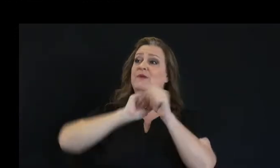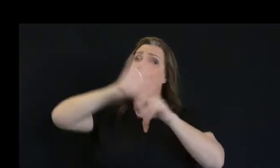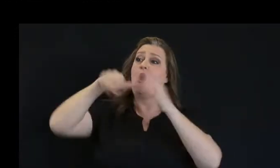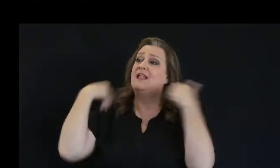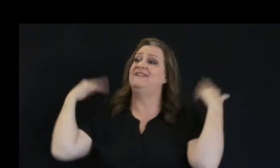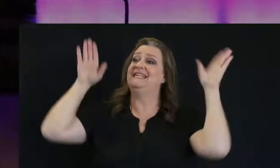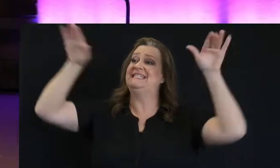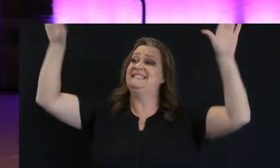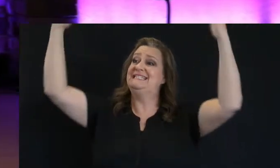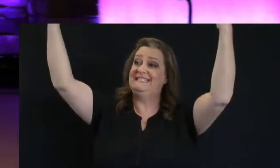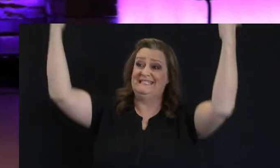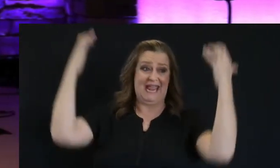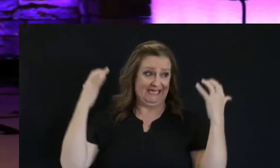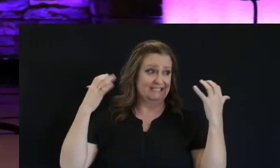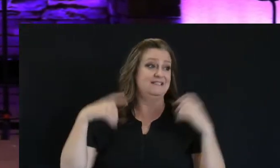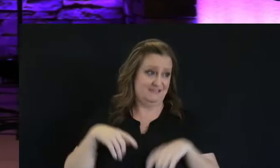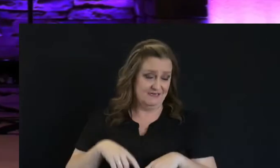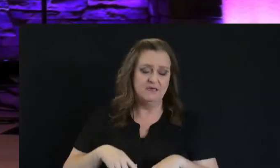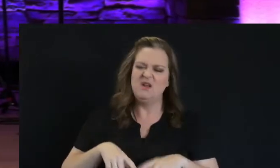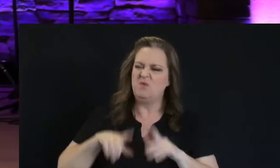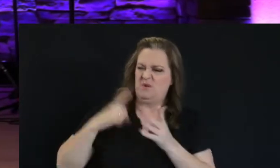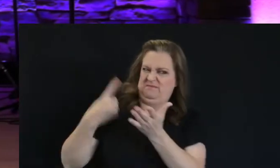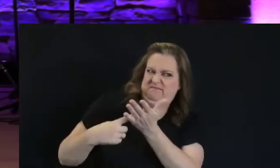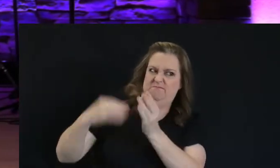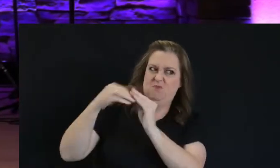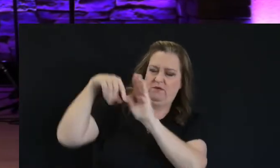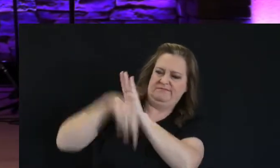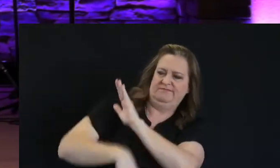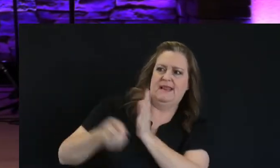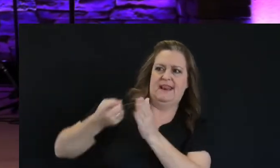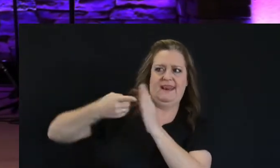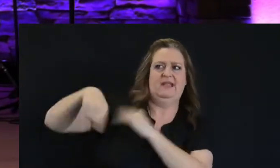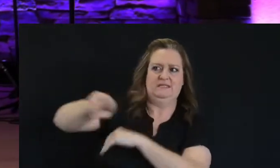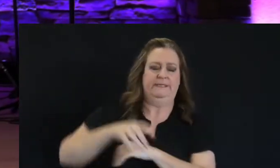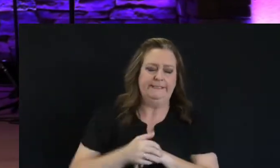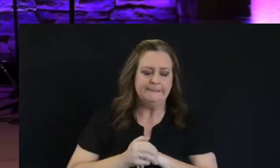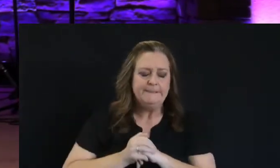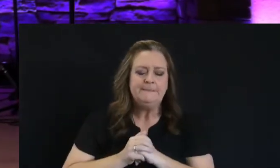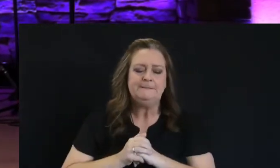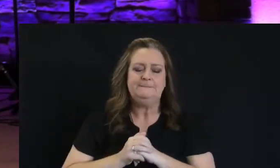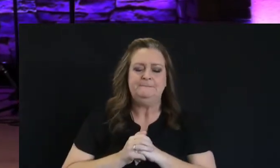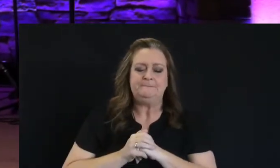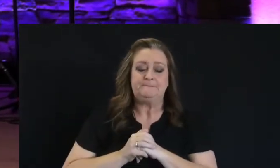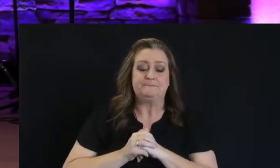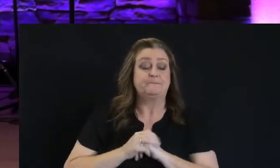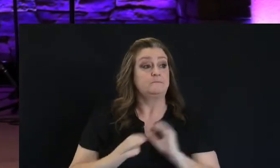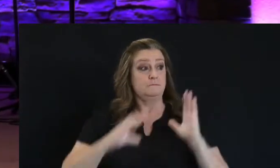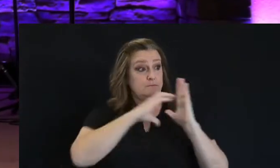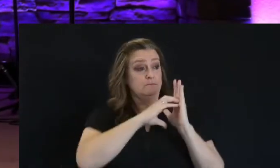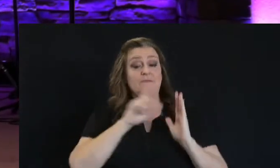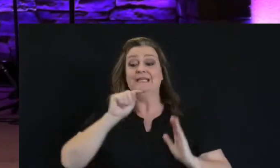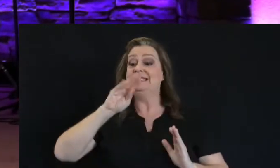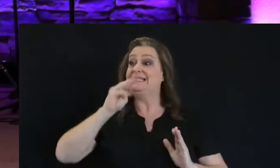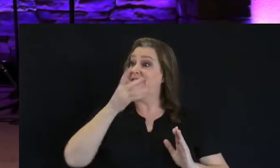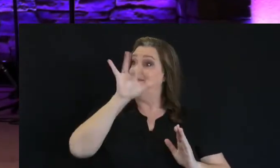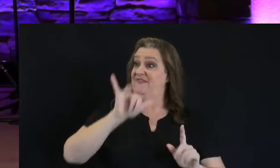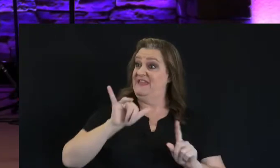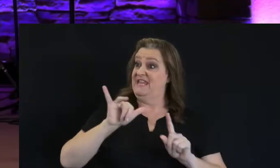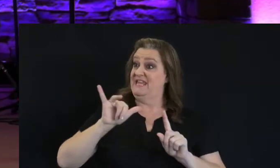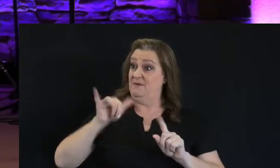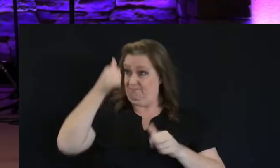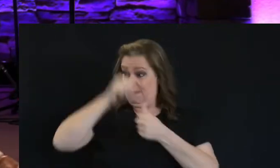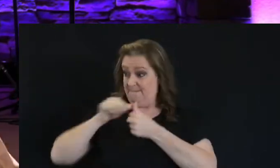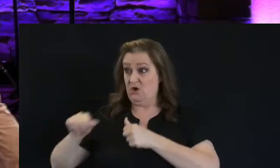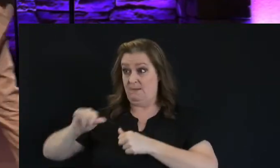And we're going to get into the end time stuff starting next week in full force. So in our passage, Timothy is acting as a first century